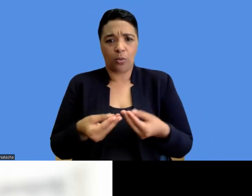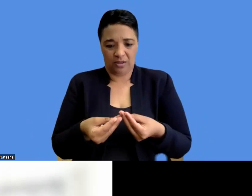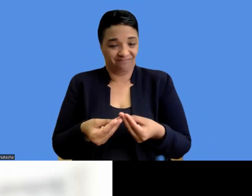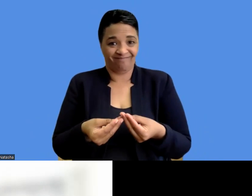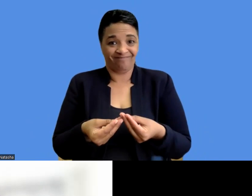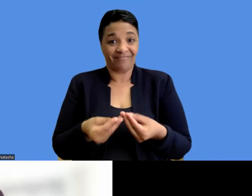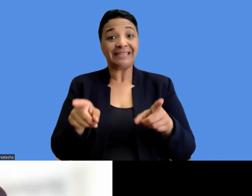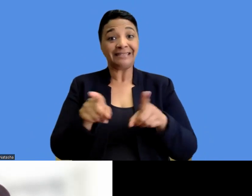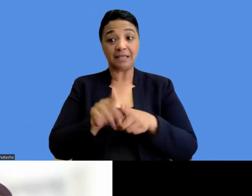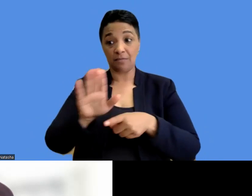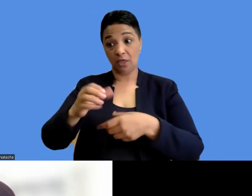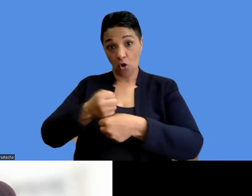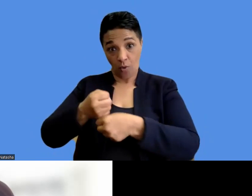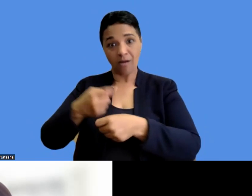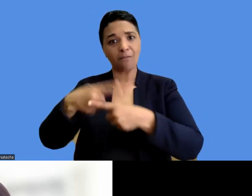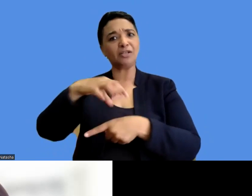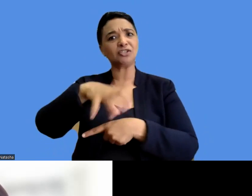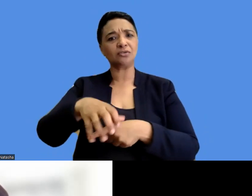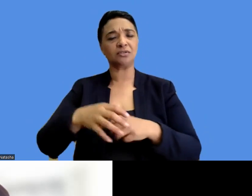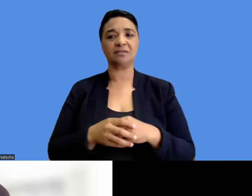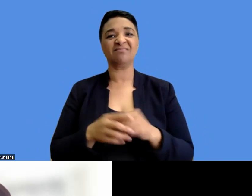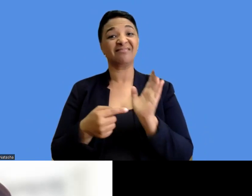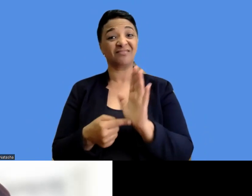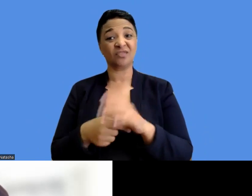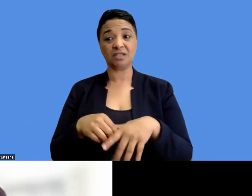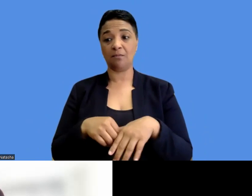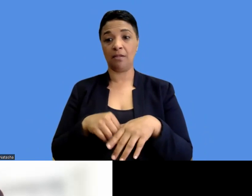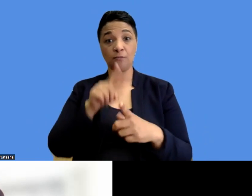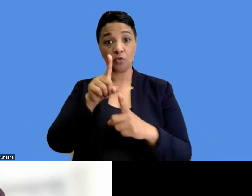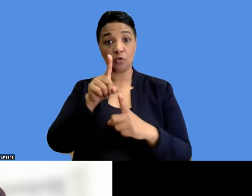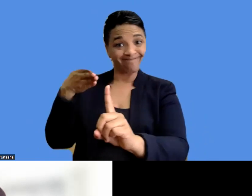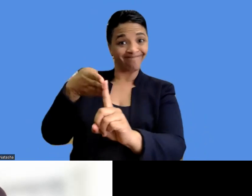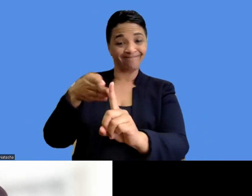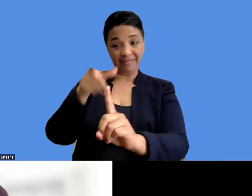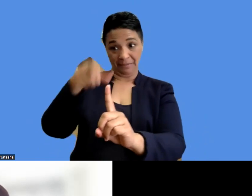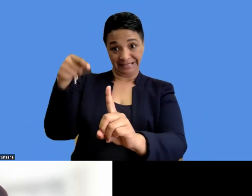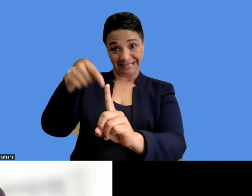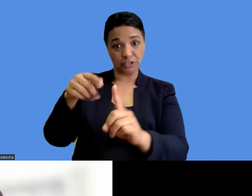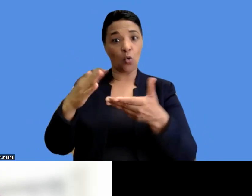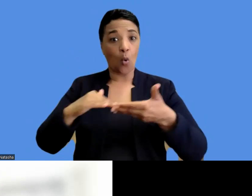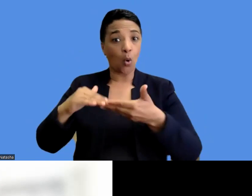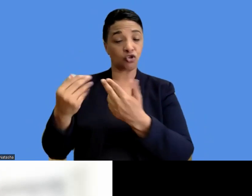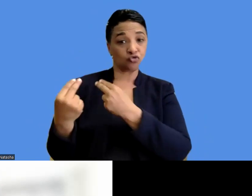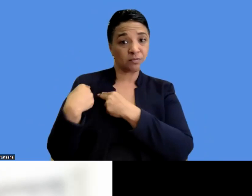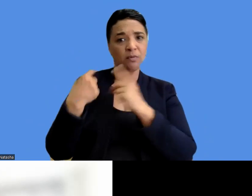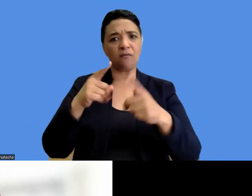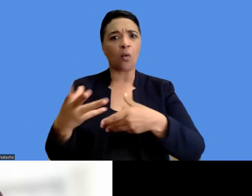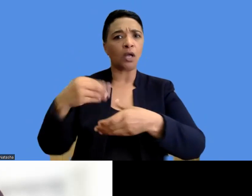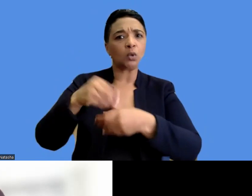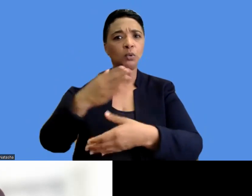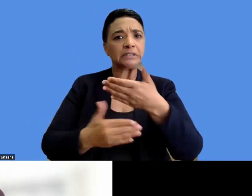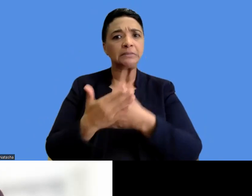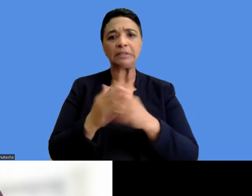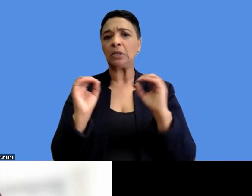level. There is, for example, no focal point network within country operations, and training on disability inclusion for their staff is